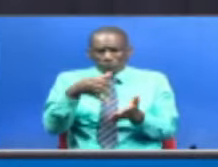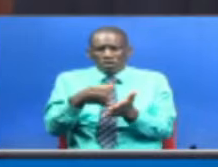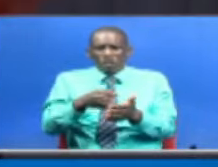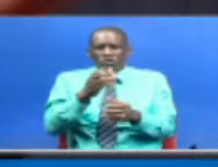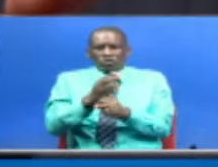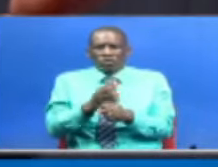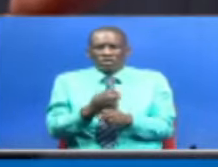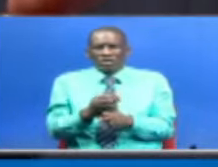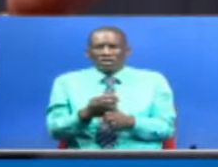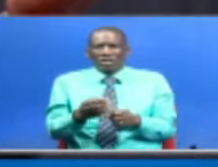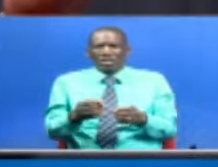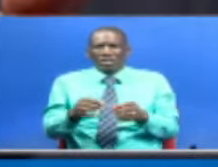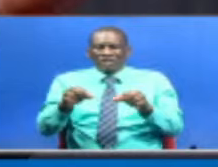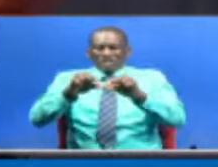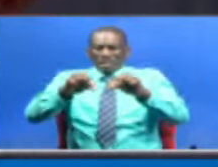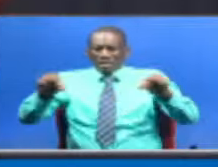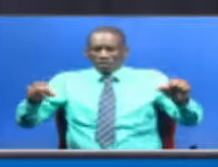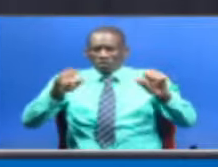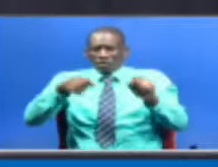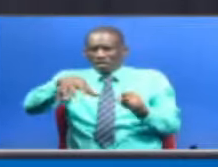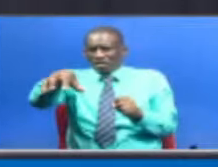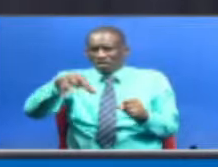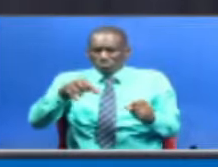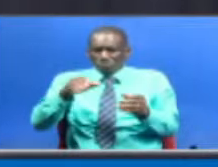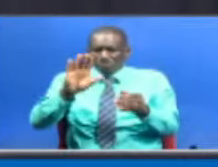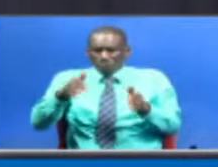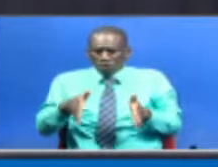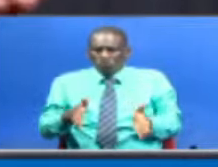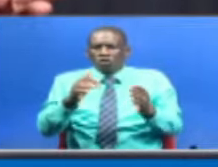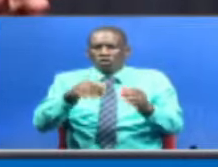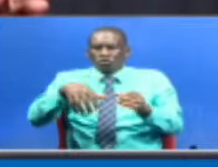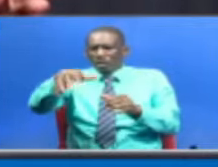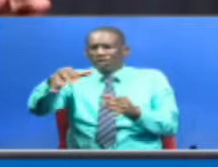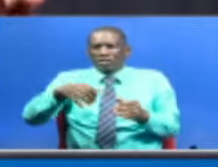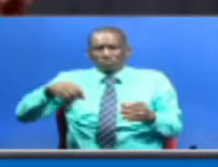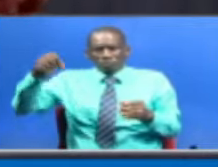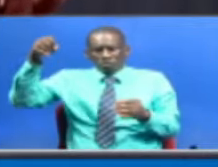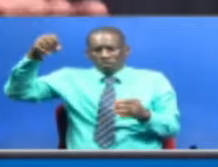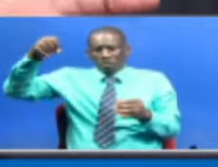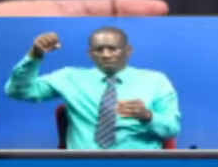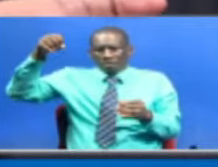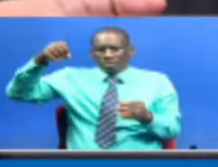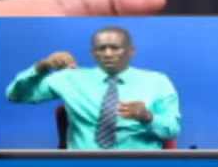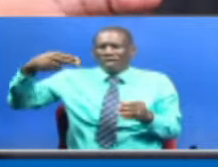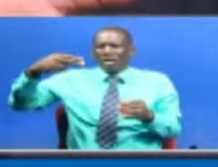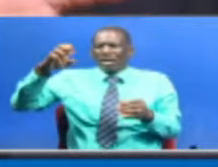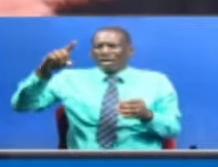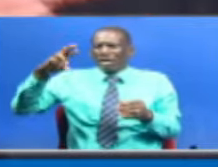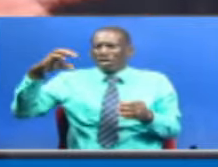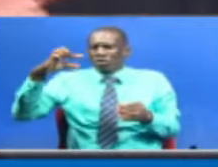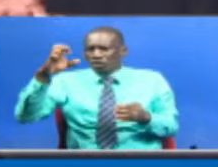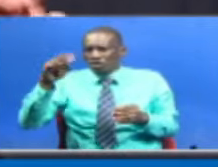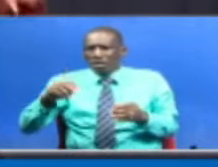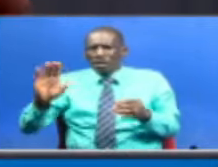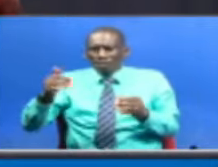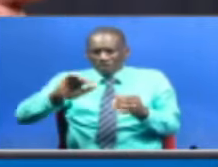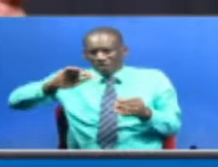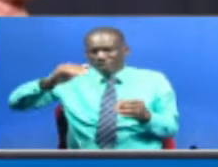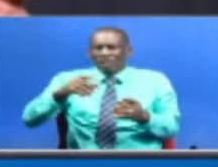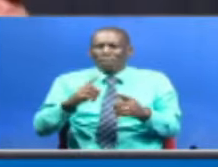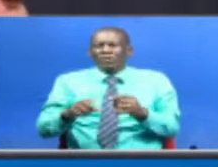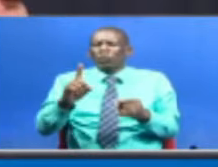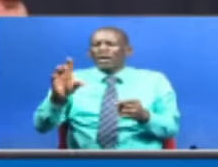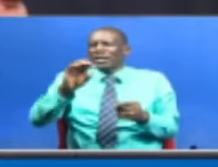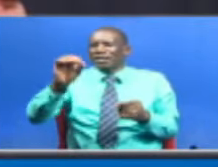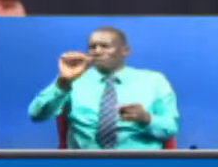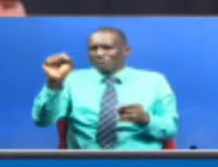a transmission network. You can transport it by road. You can transport it by sea. And it is 100% green. The important thing about green